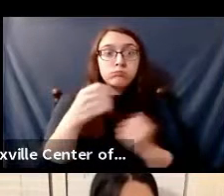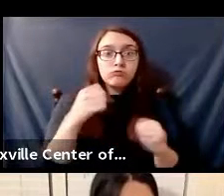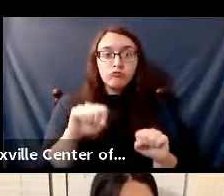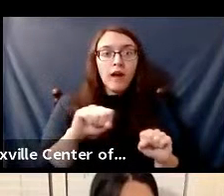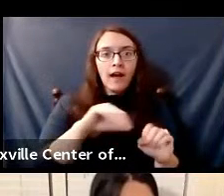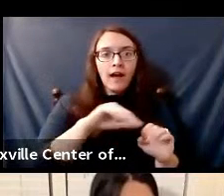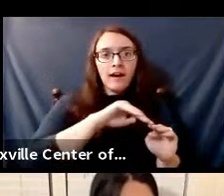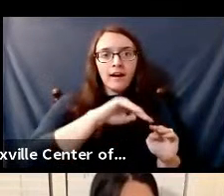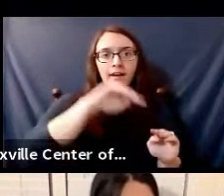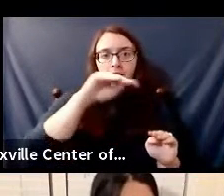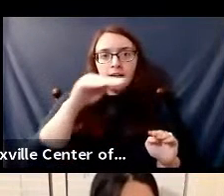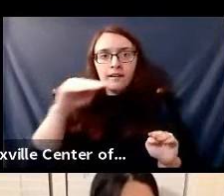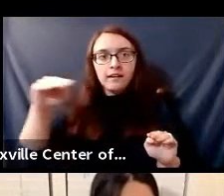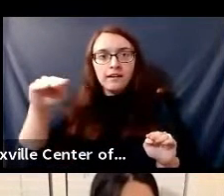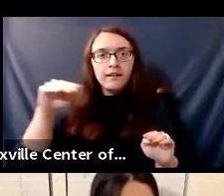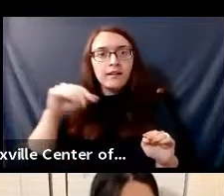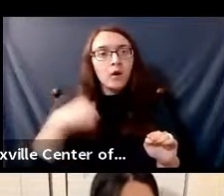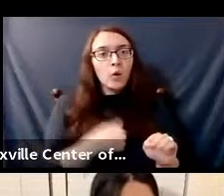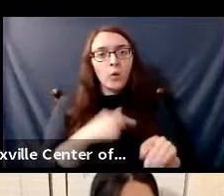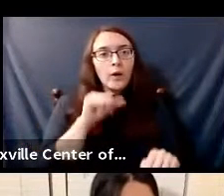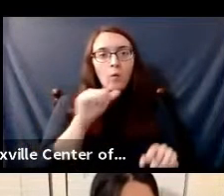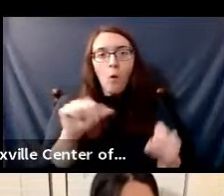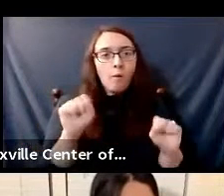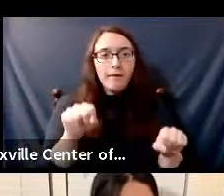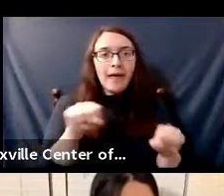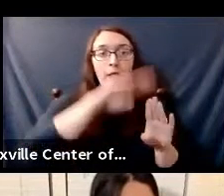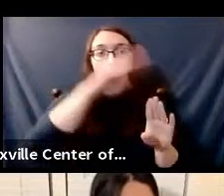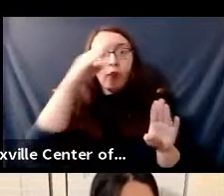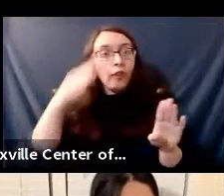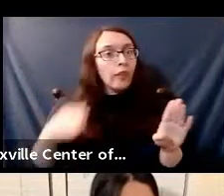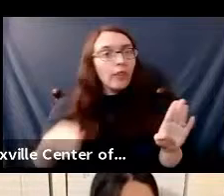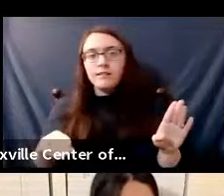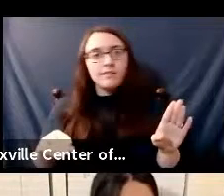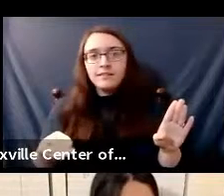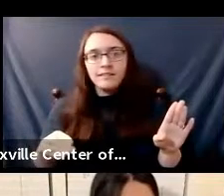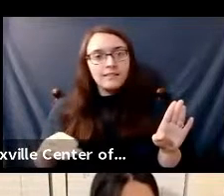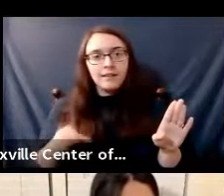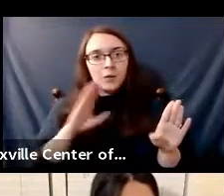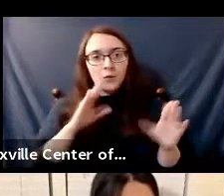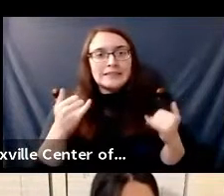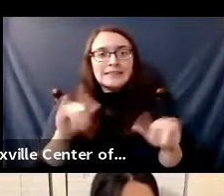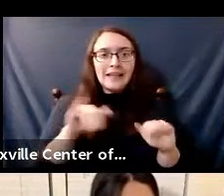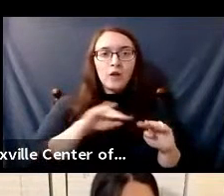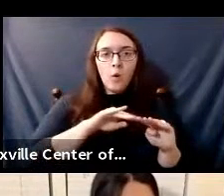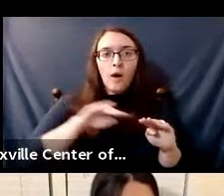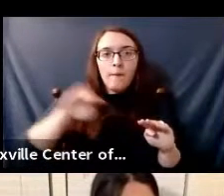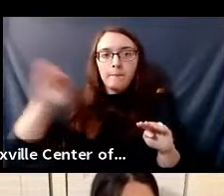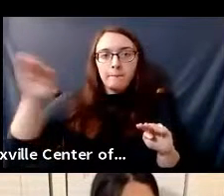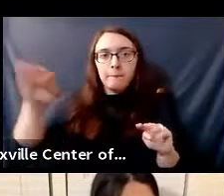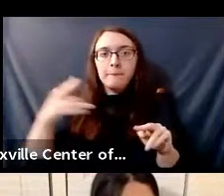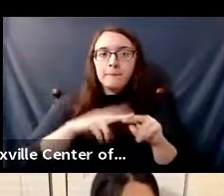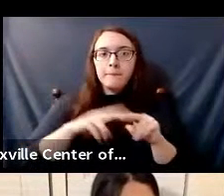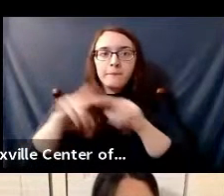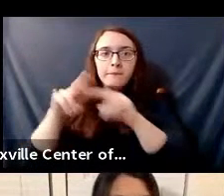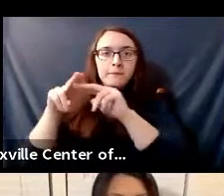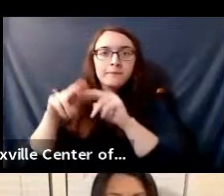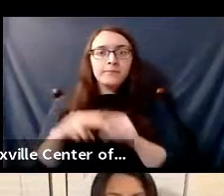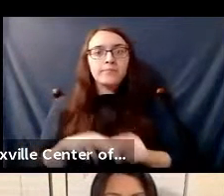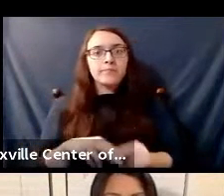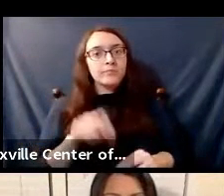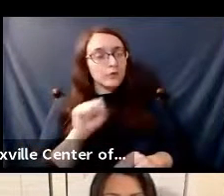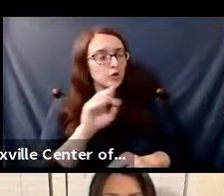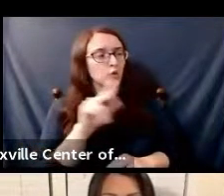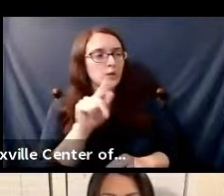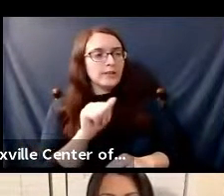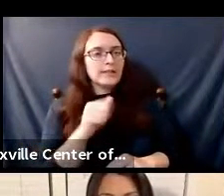just dramatically turn it around. And so, does that make sense? Yeah, no, agreed. And I think that's,